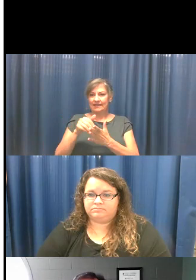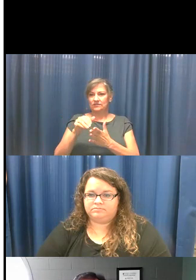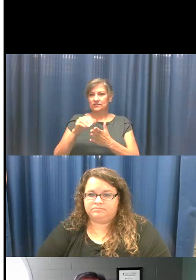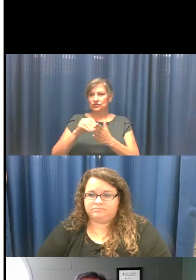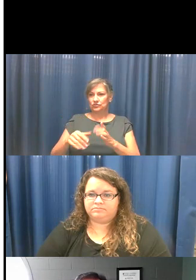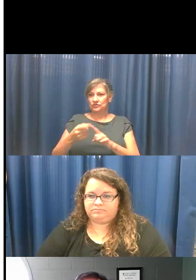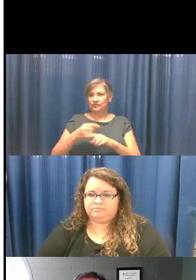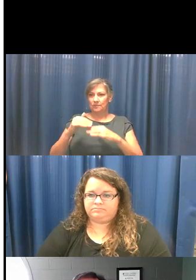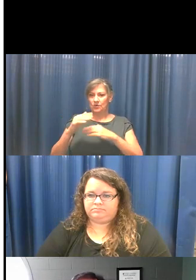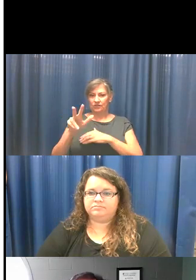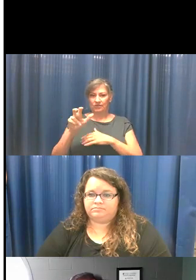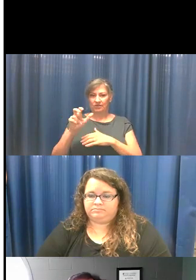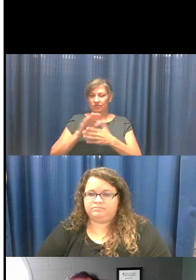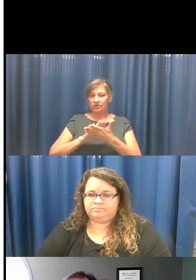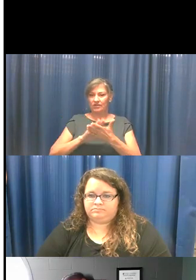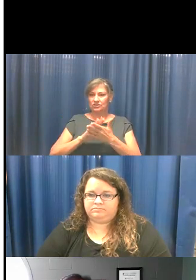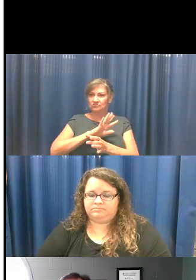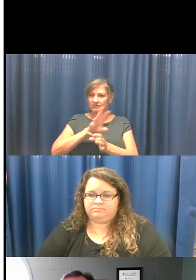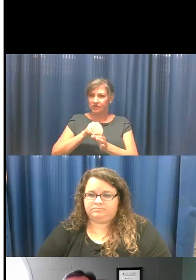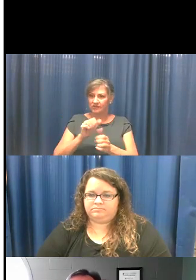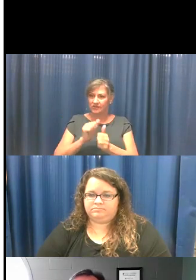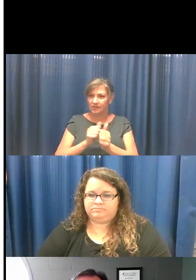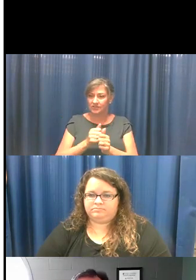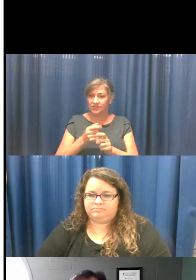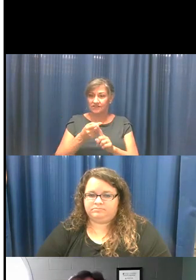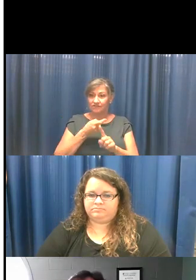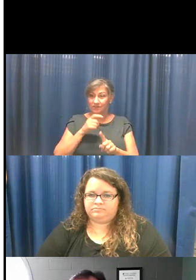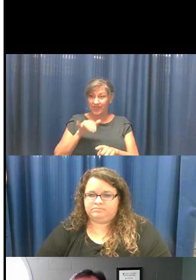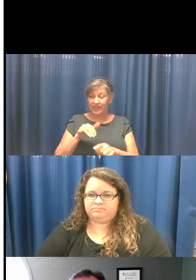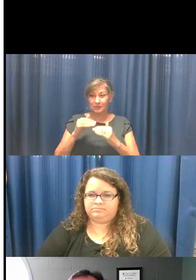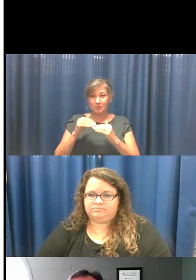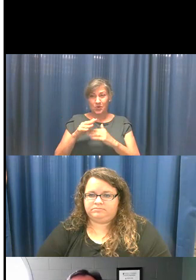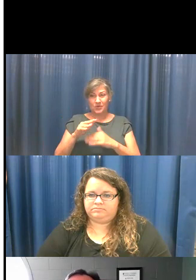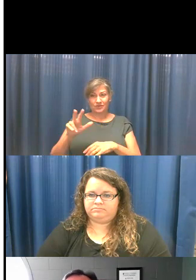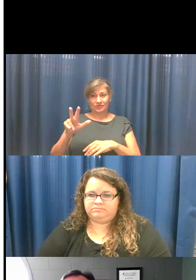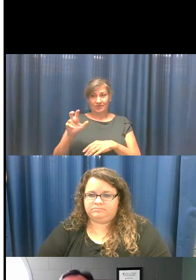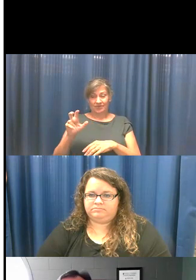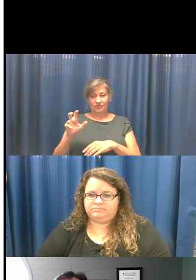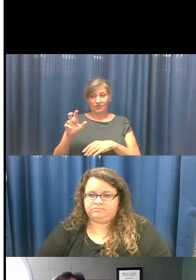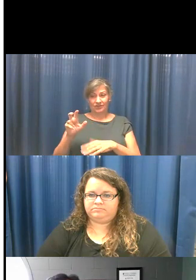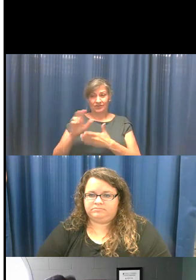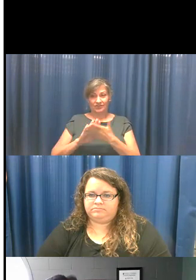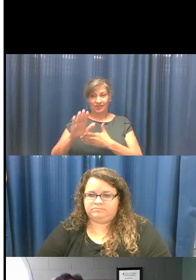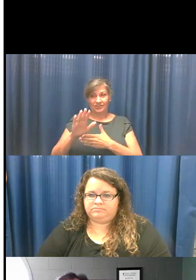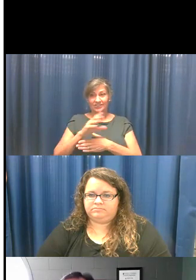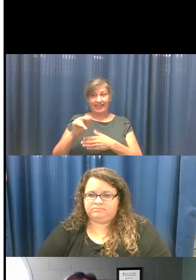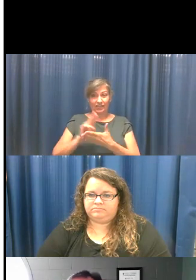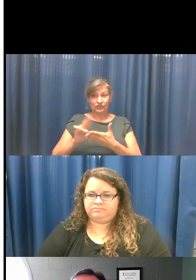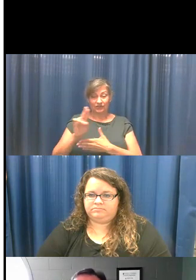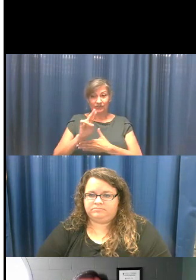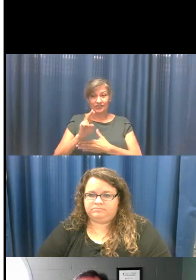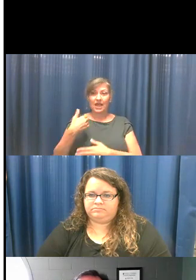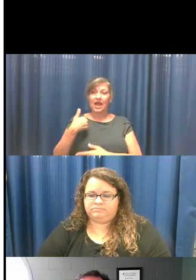participated in this competition. And out of those more than 300 colleges and universities,